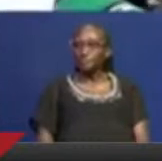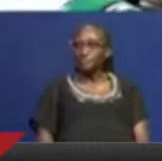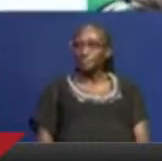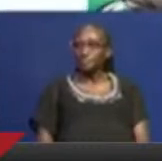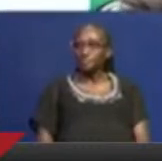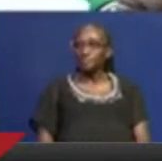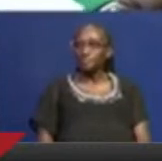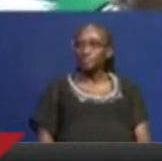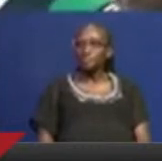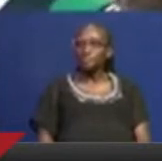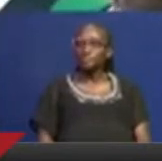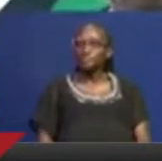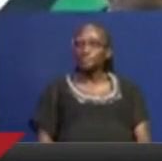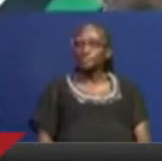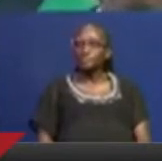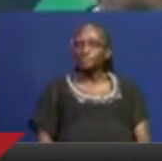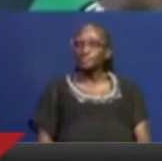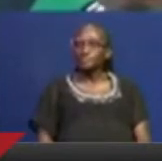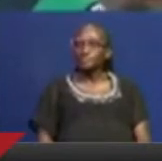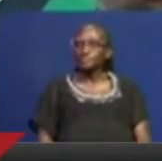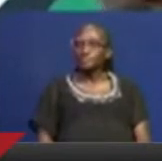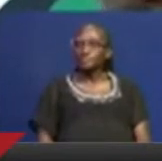Okay, I repeat, Marakwet West.